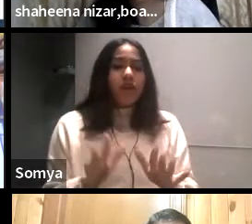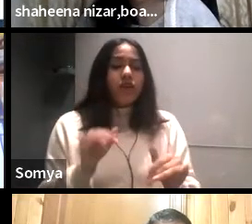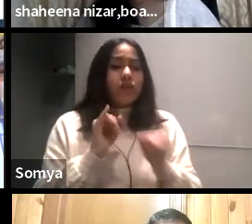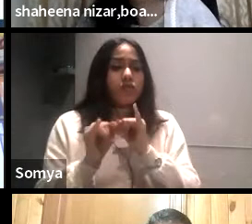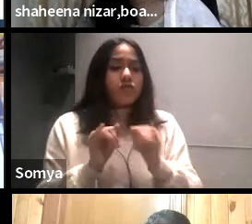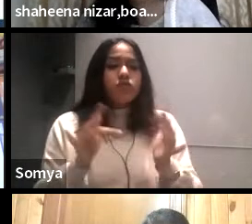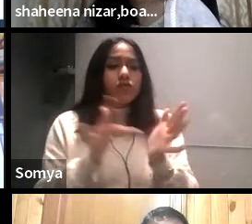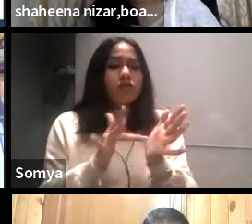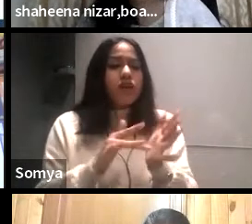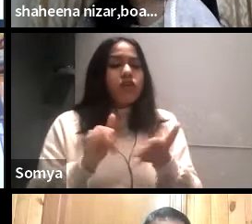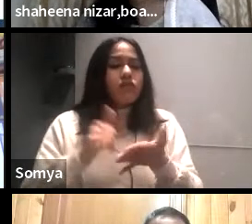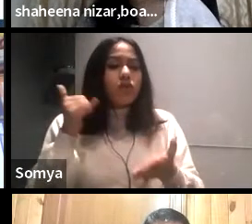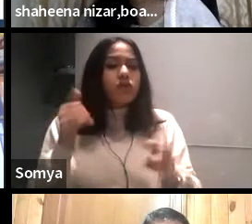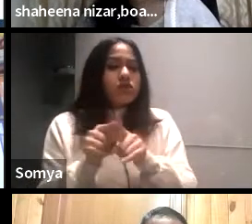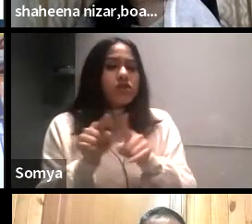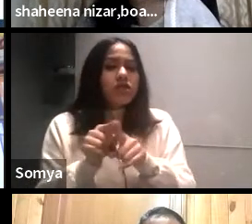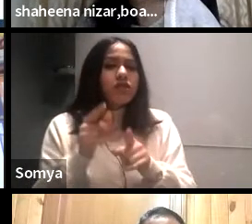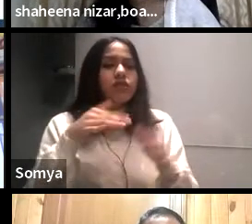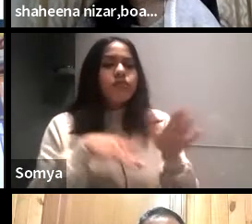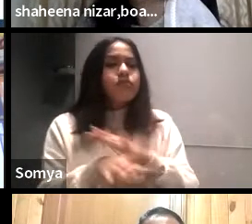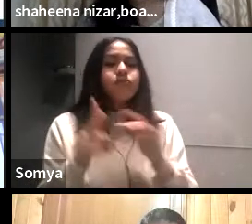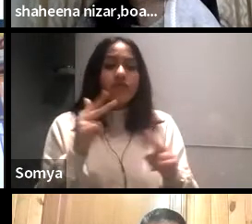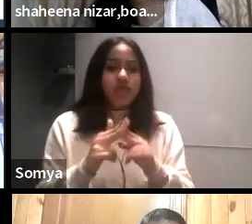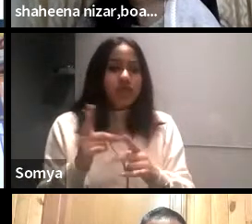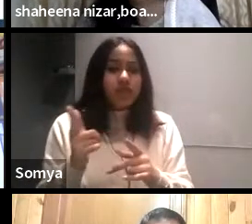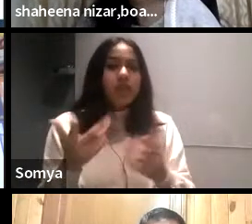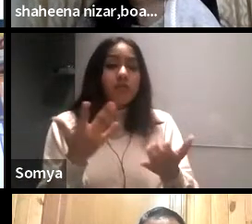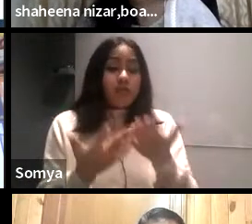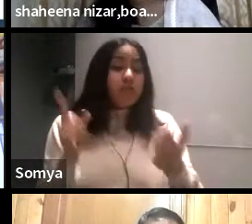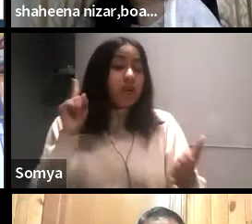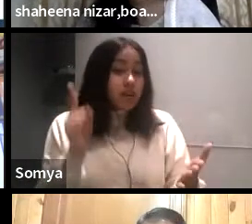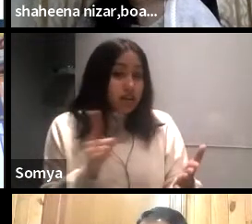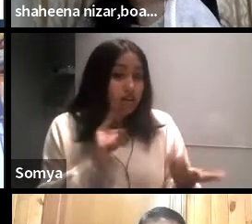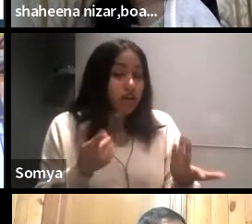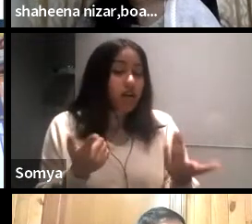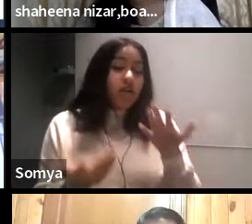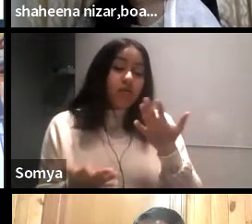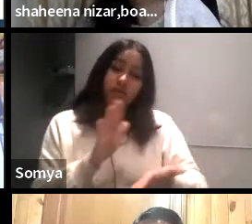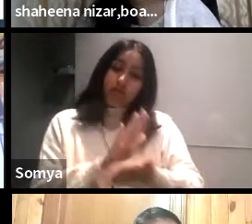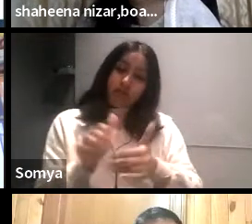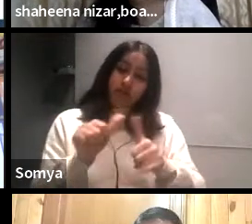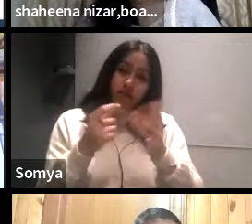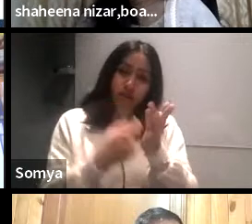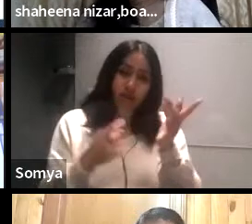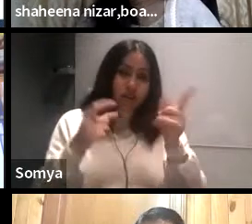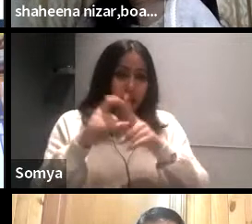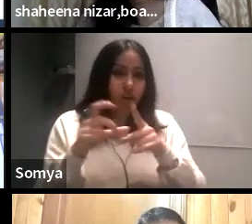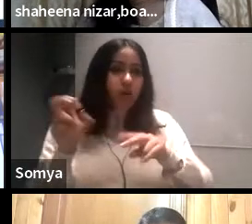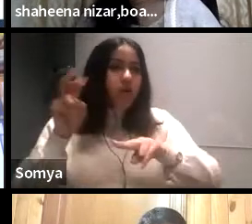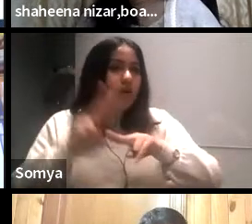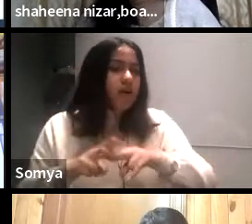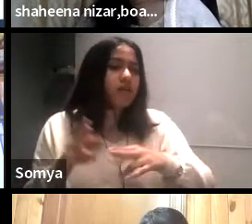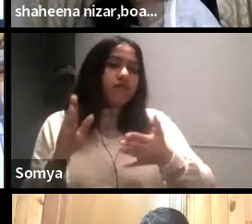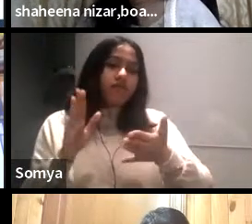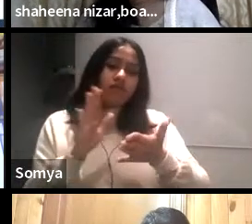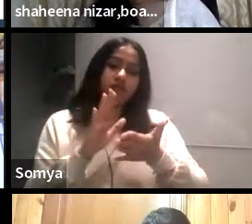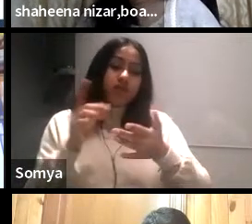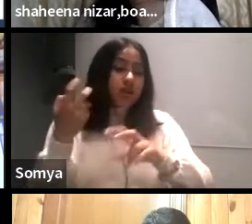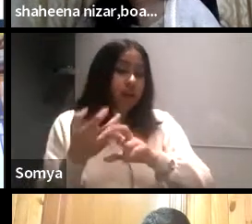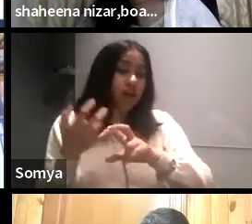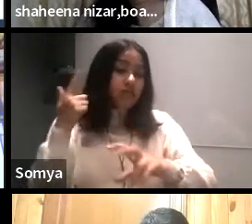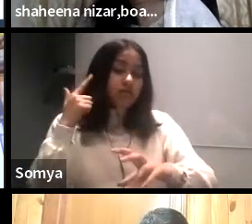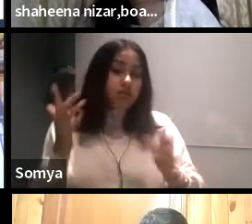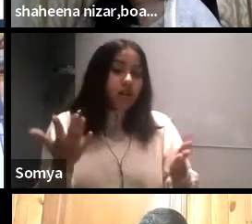interview. So for any candidates who were deaf or had a hearing impairment, it's a huge barrier. And of